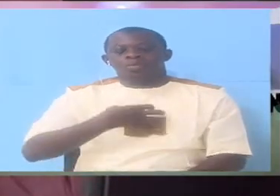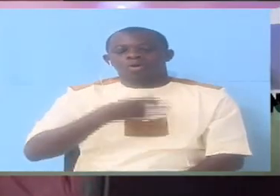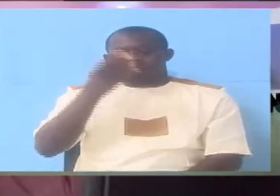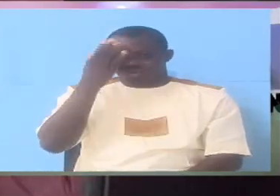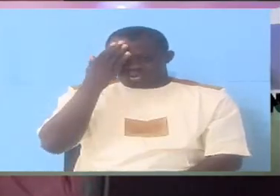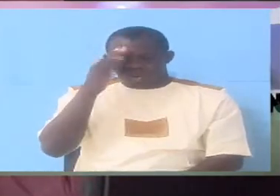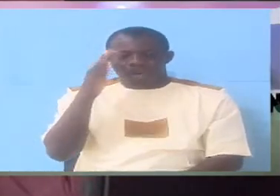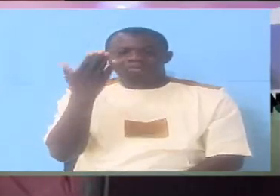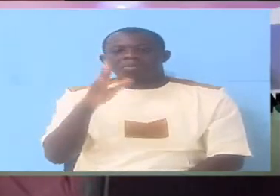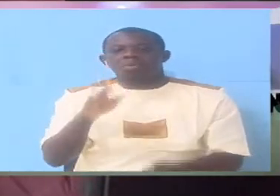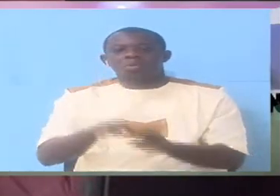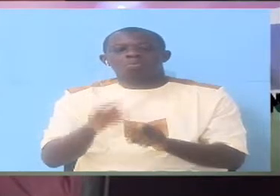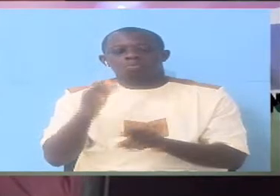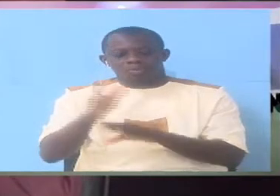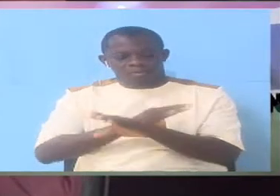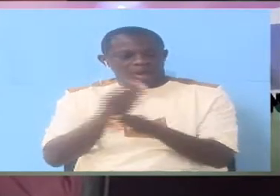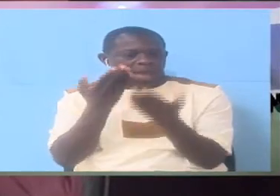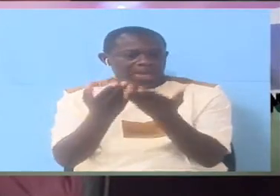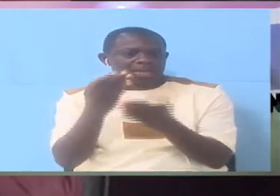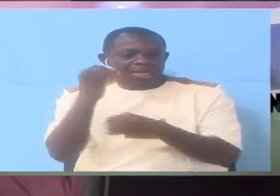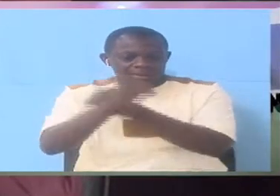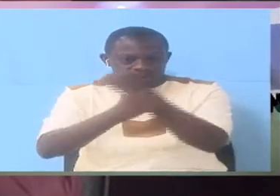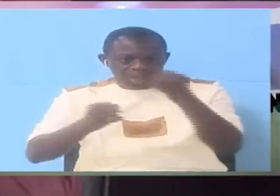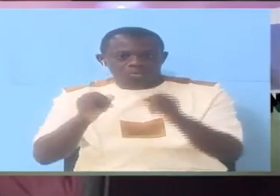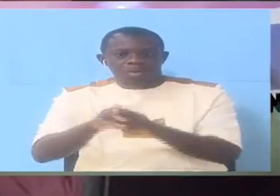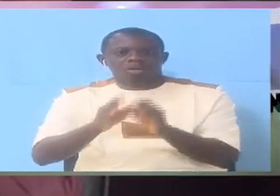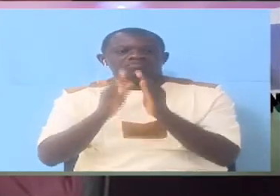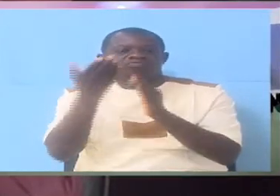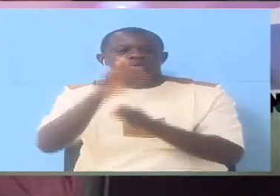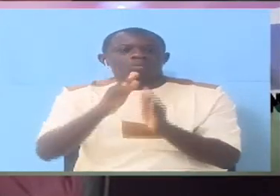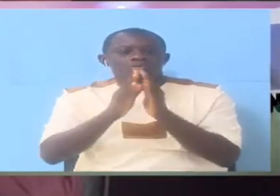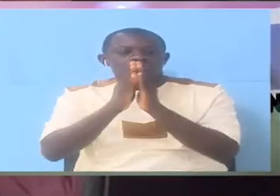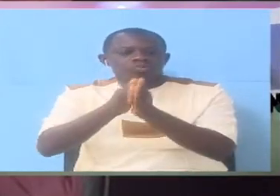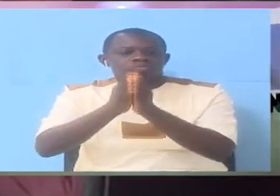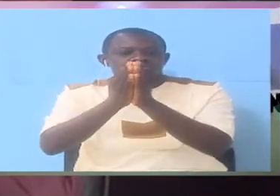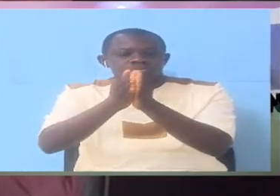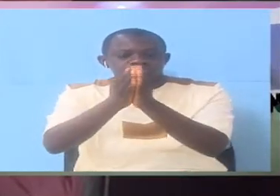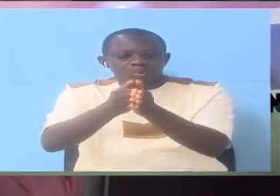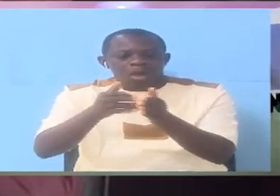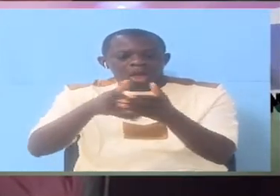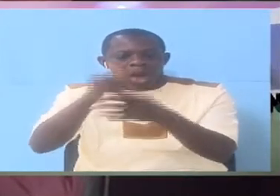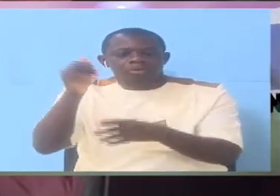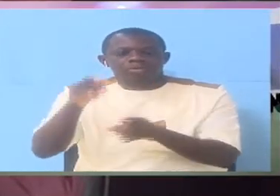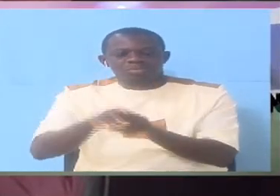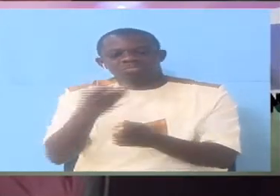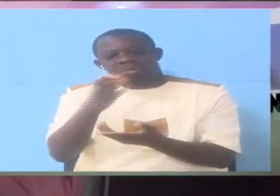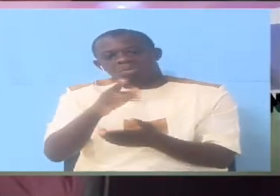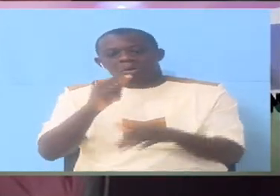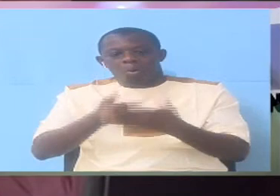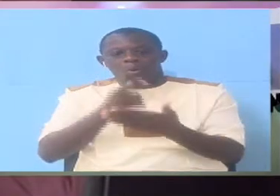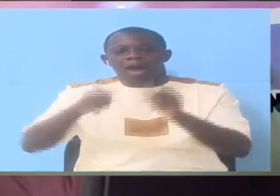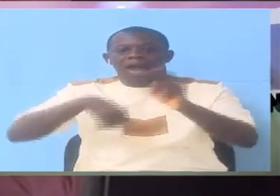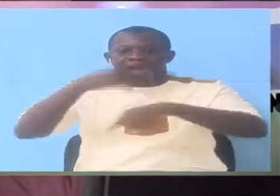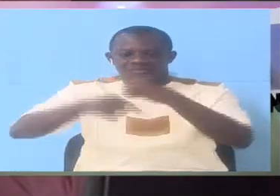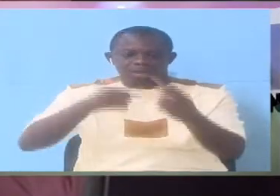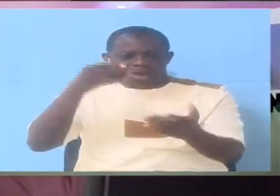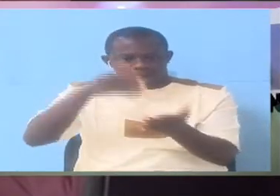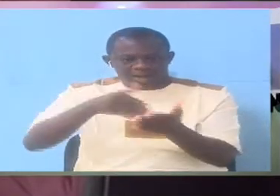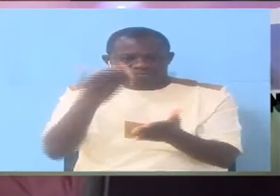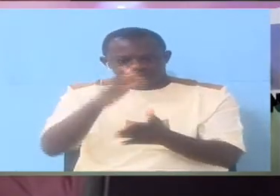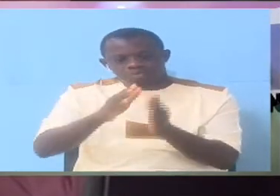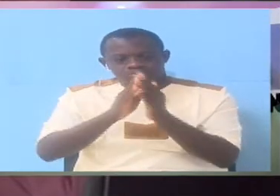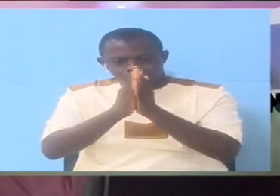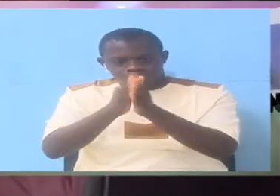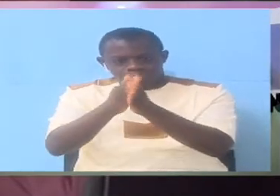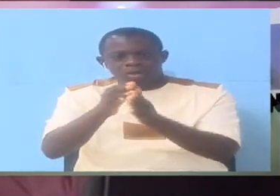want to know whether their hands were tied as they were brought down from the boat, or it was after they were brought down from the